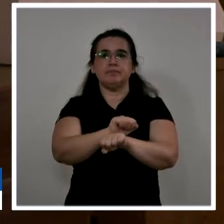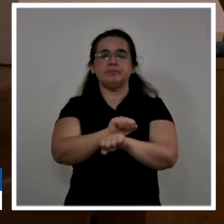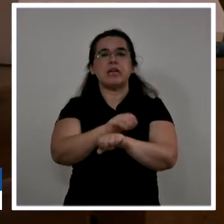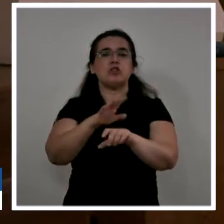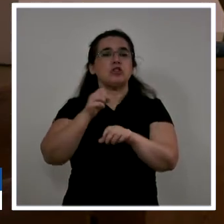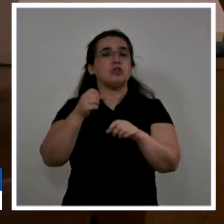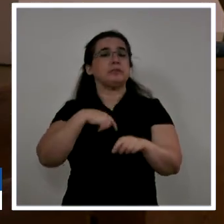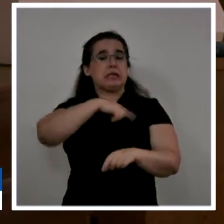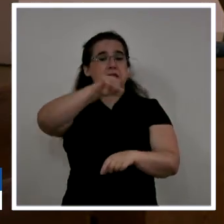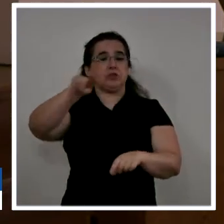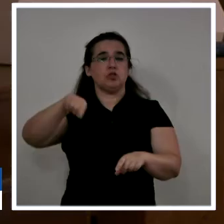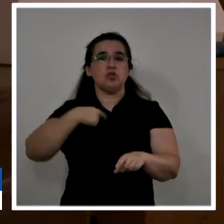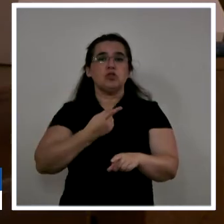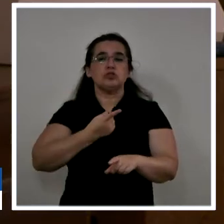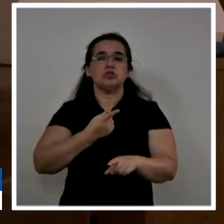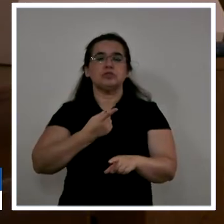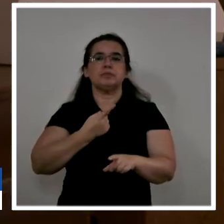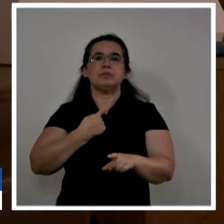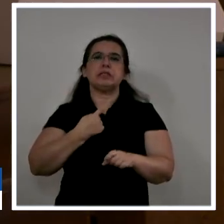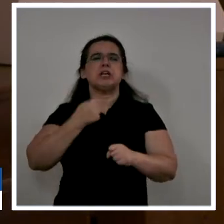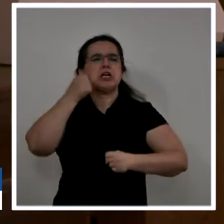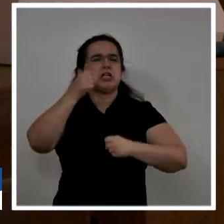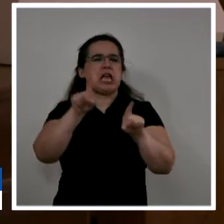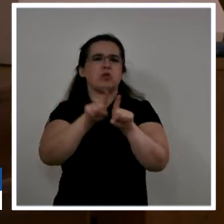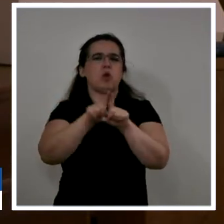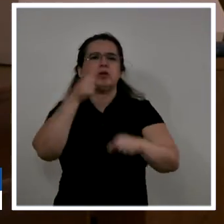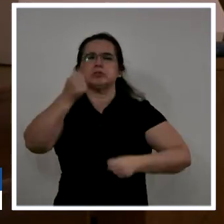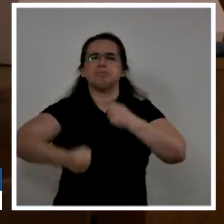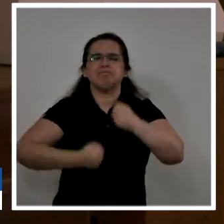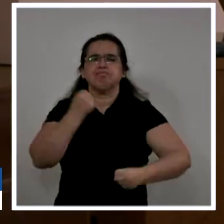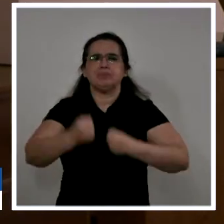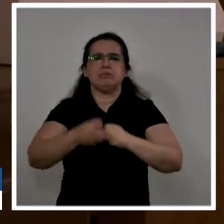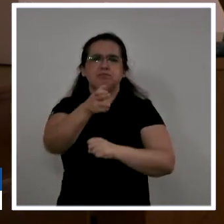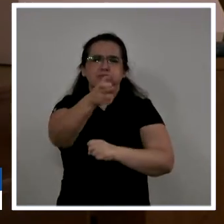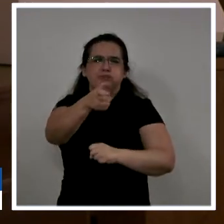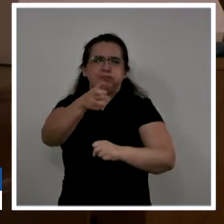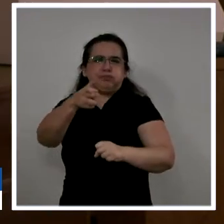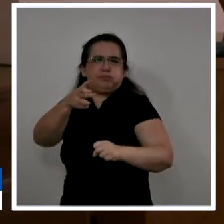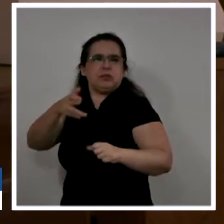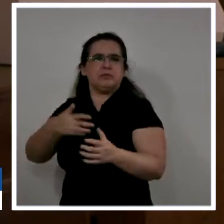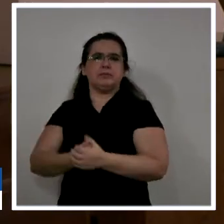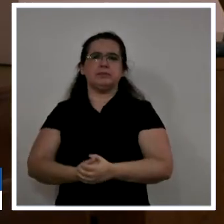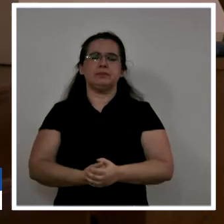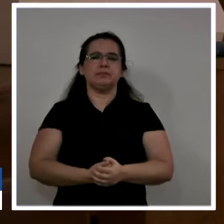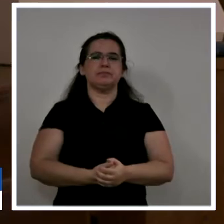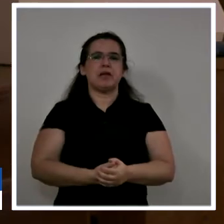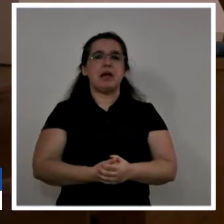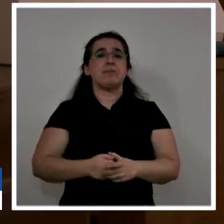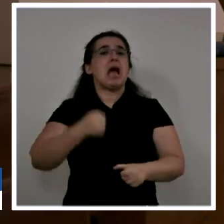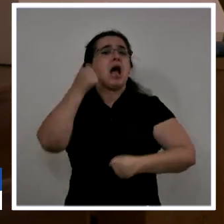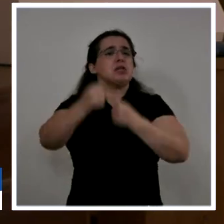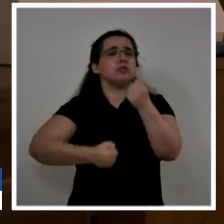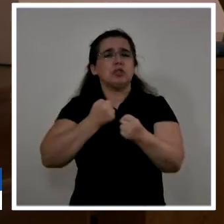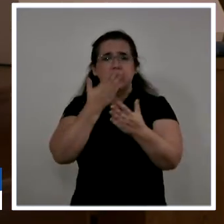isso, corrermos com endurance. The race that is set before us, looking unto Jesus. A corrida que